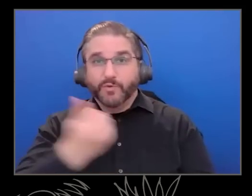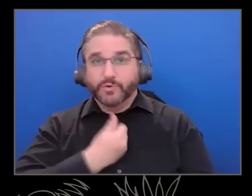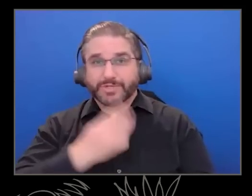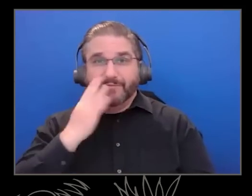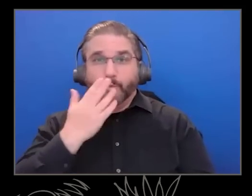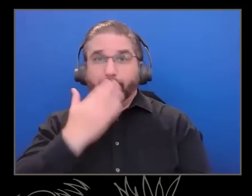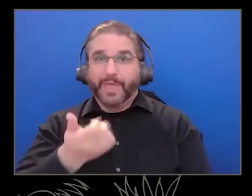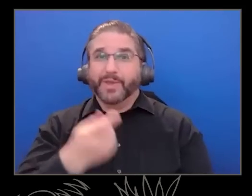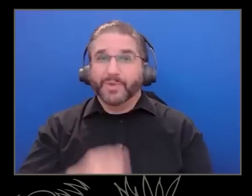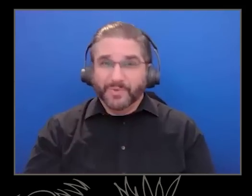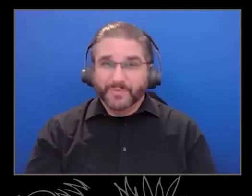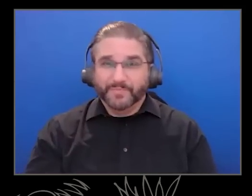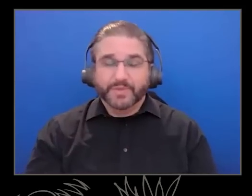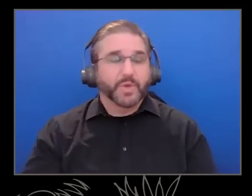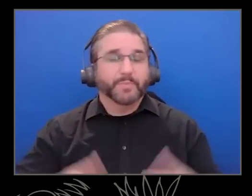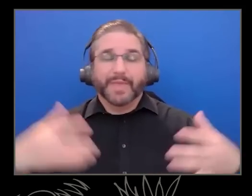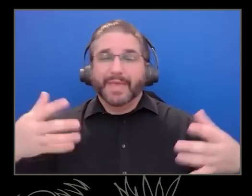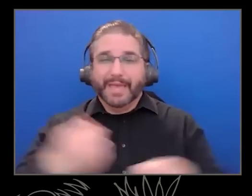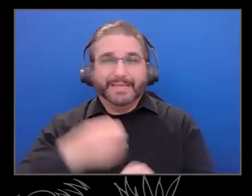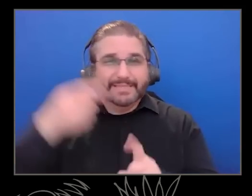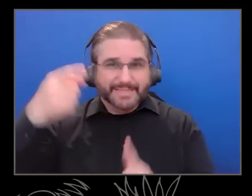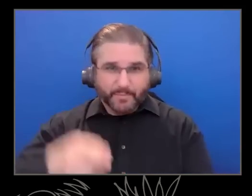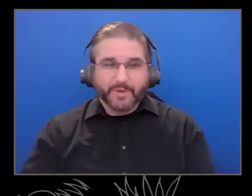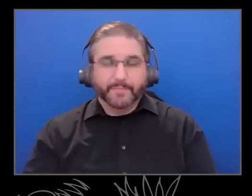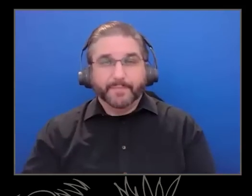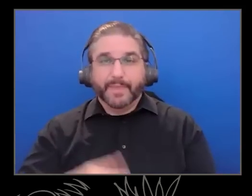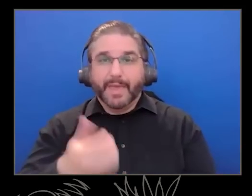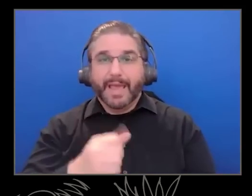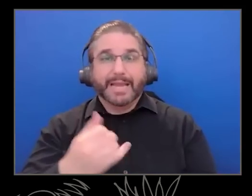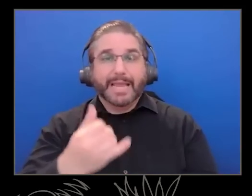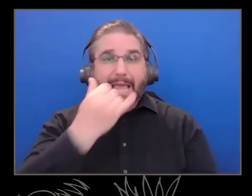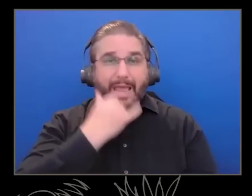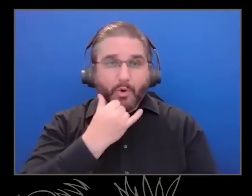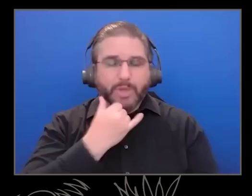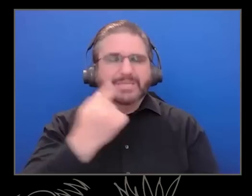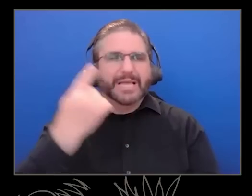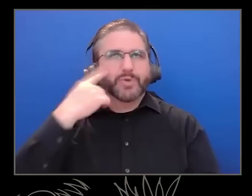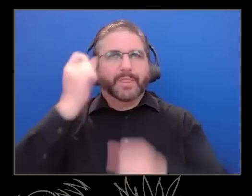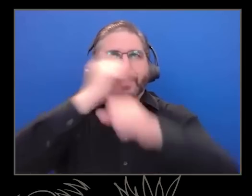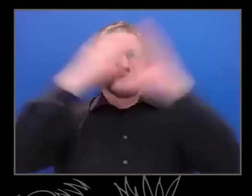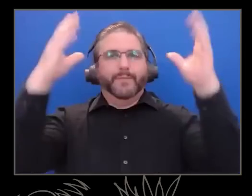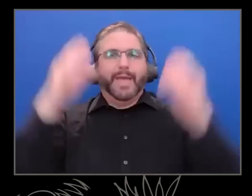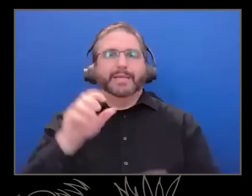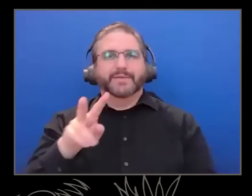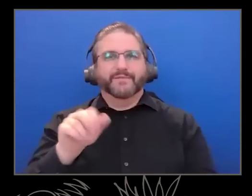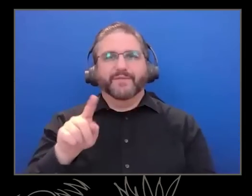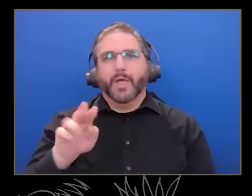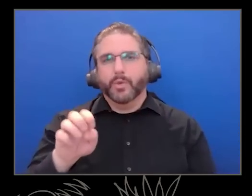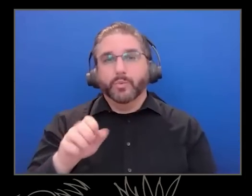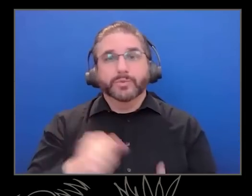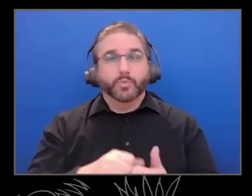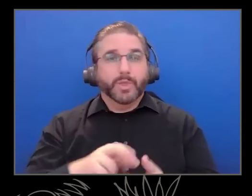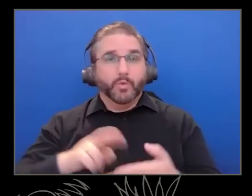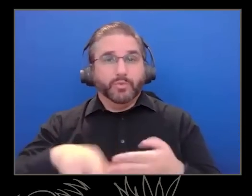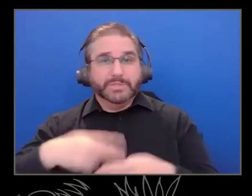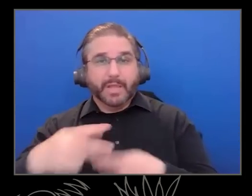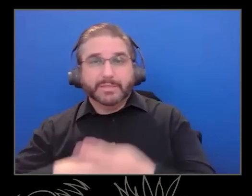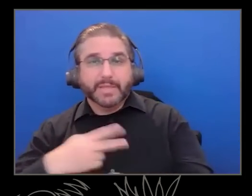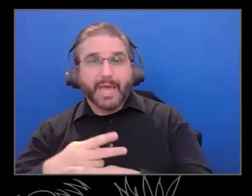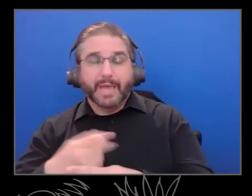So, in summary, treat errors as values, whether it's with a result type or simply